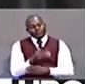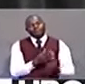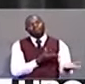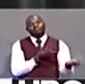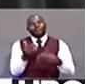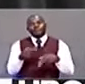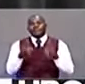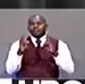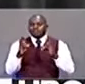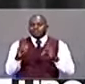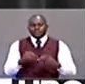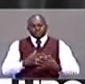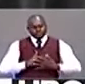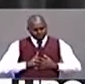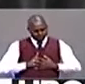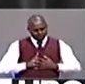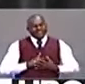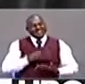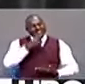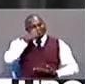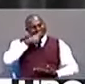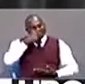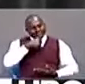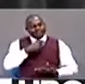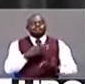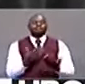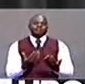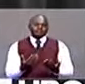Minister, Comrade Ndugu Arugunda.